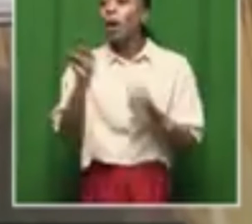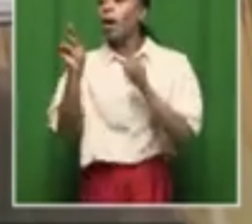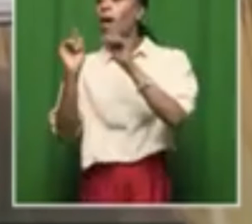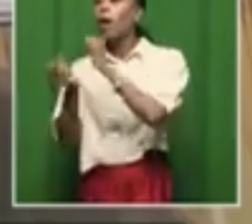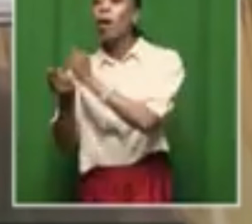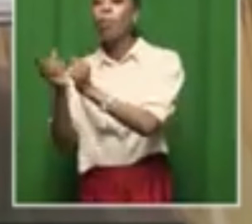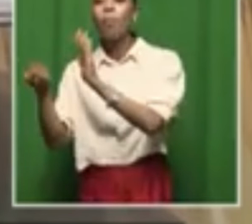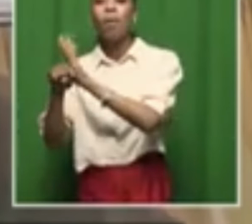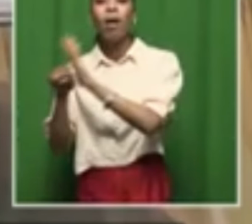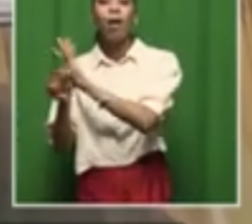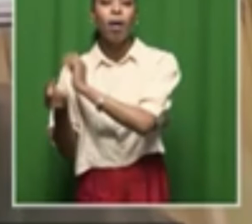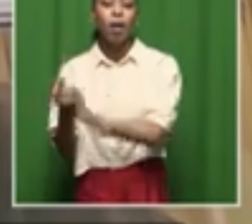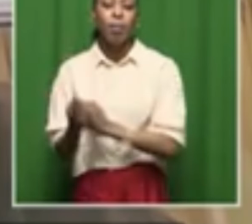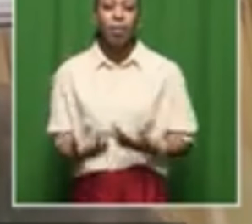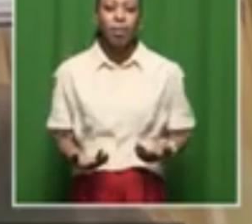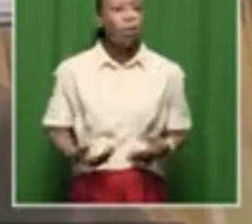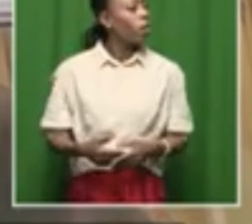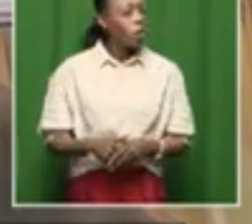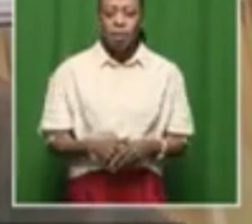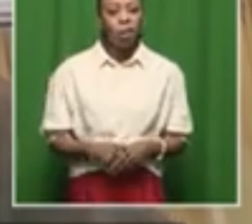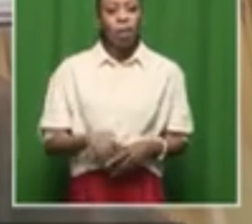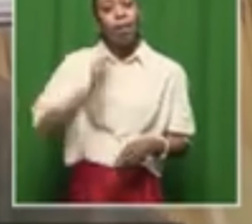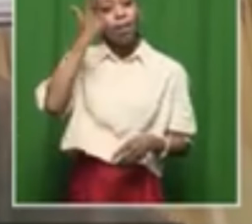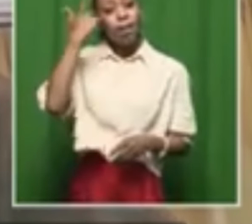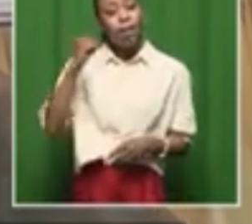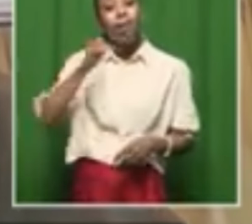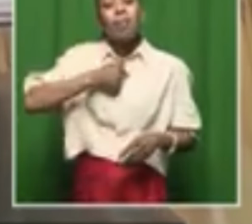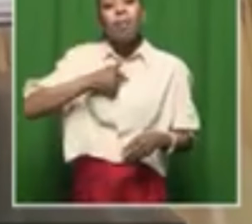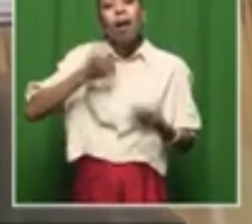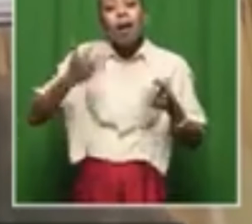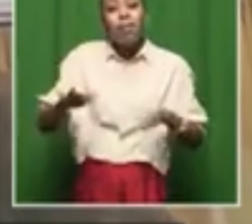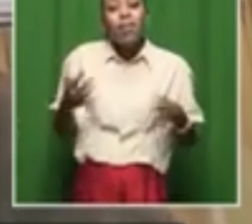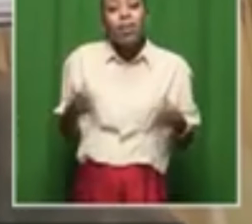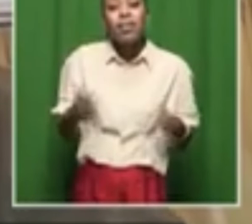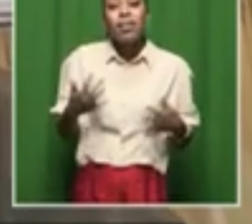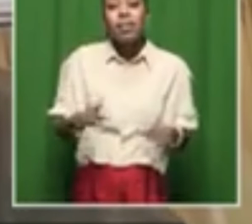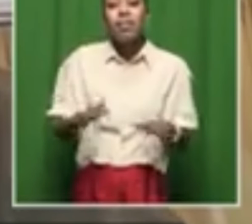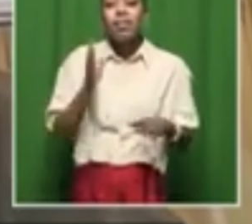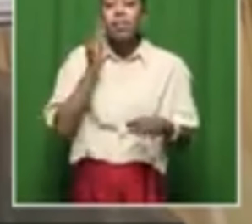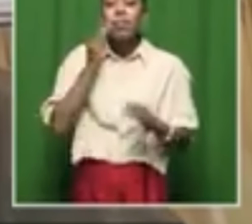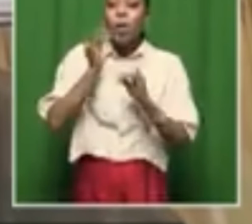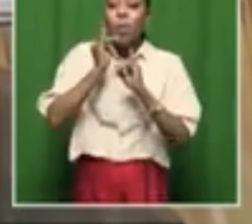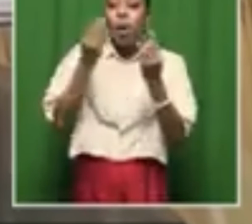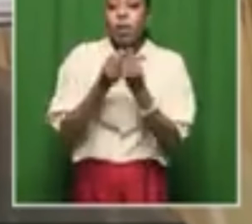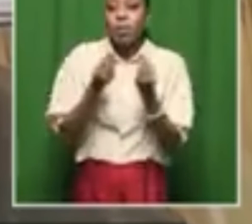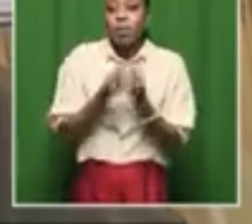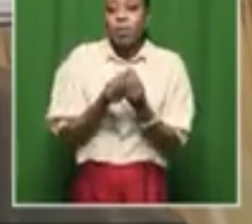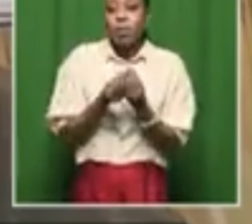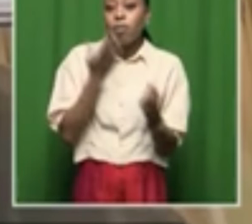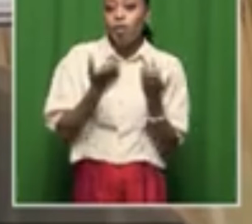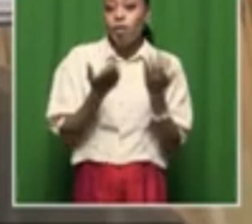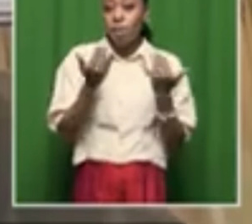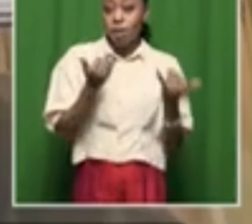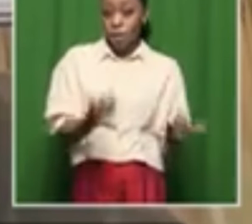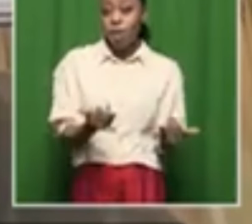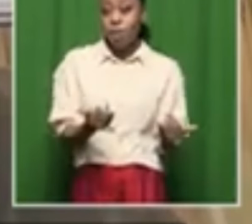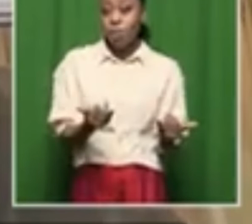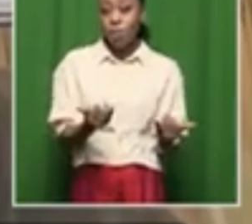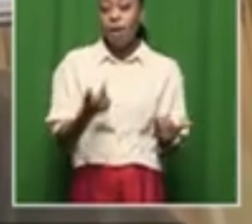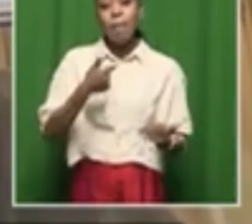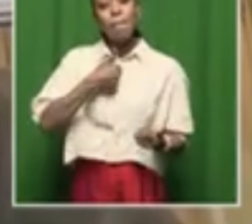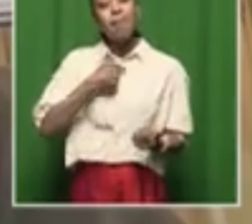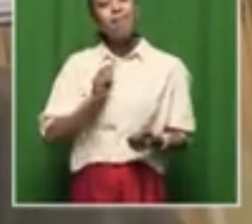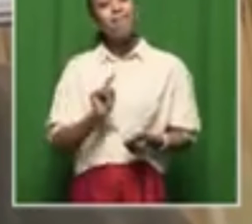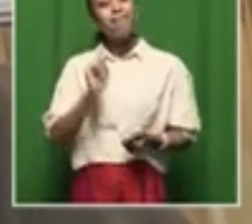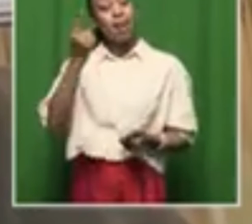still find big problems. Yeah. Leanne, I've gone through worse things than what we are going through now. Yeah. I was